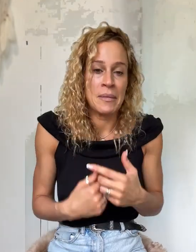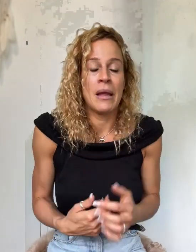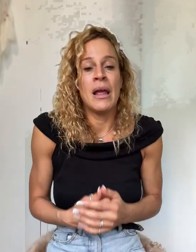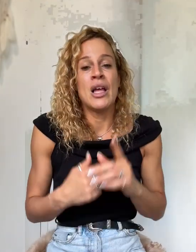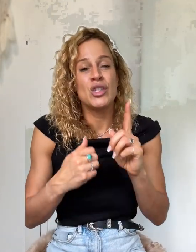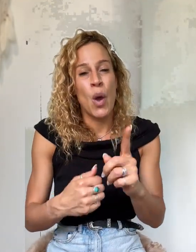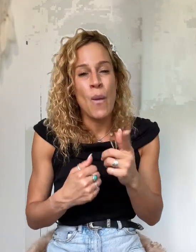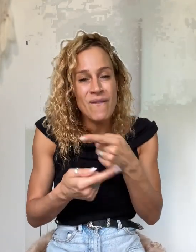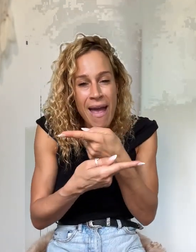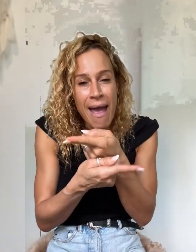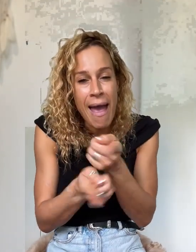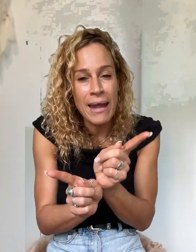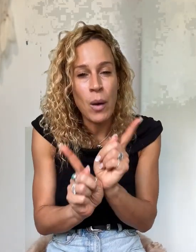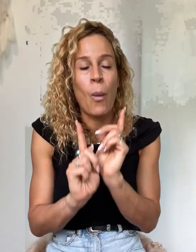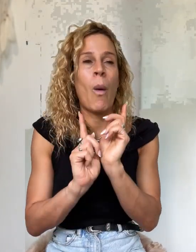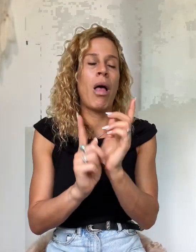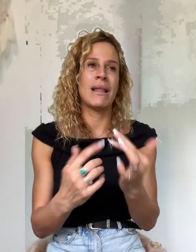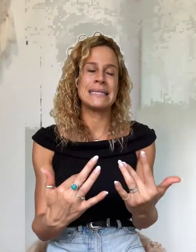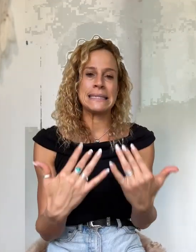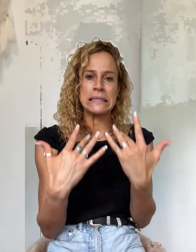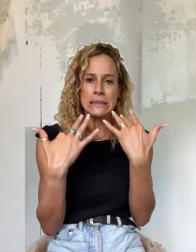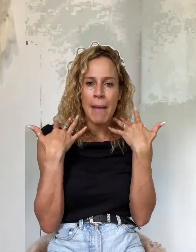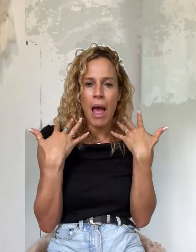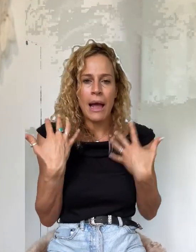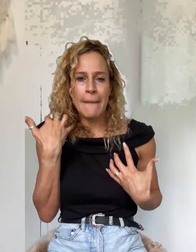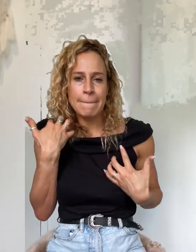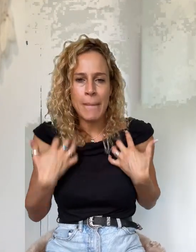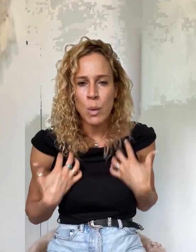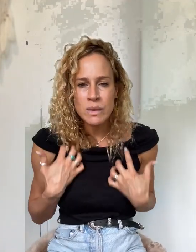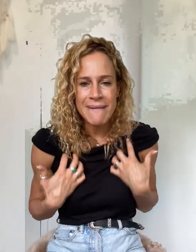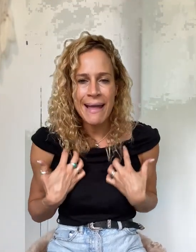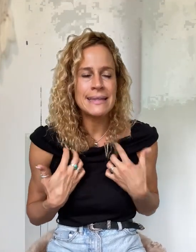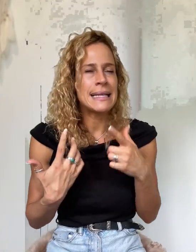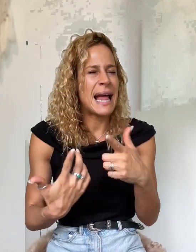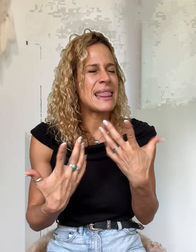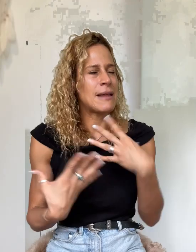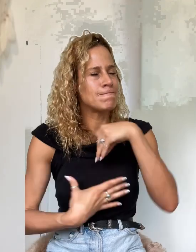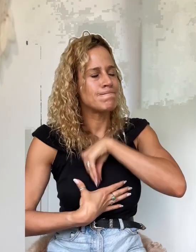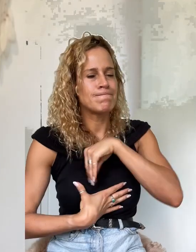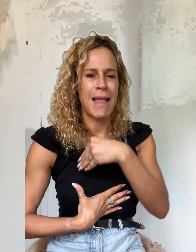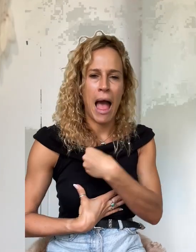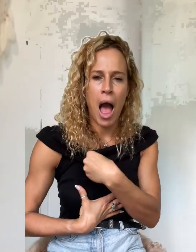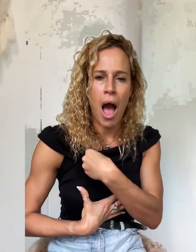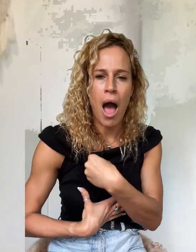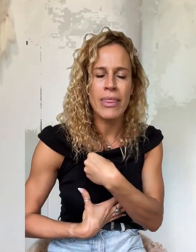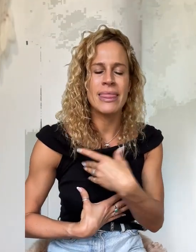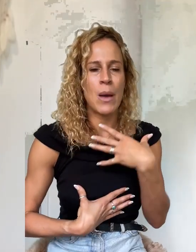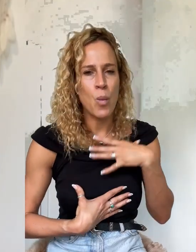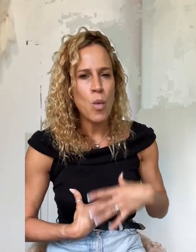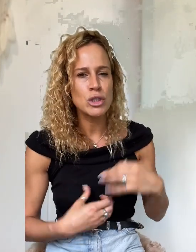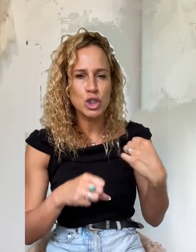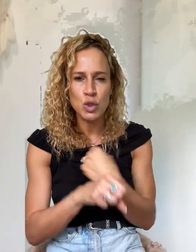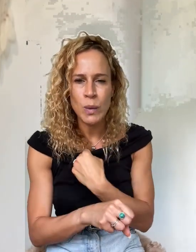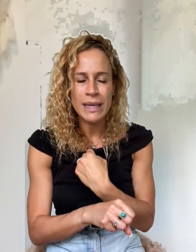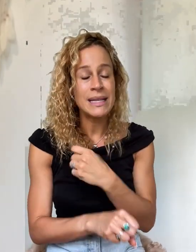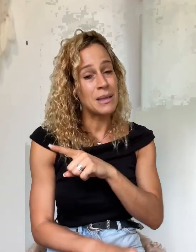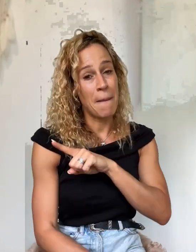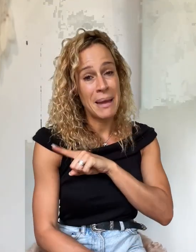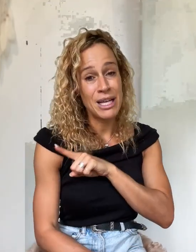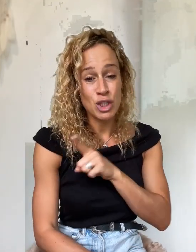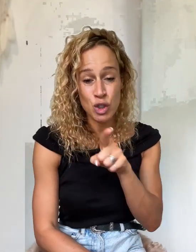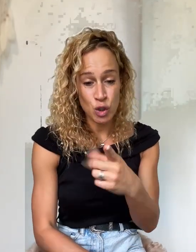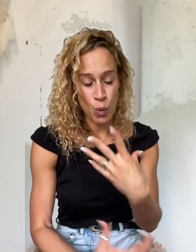I think for all the people out there that are just kind of inspired and motivated and they've got it in their heart to do,